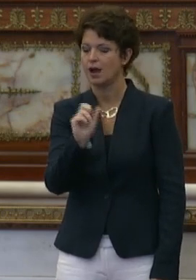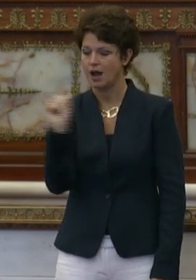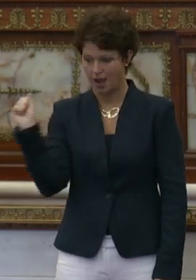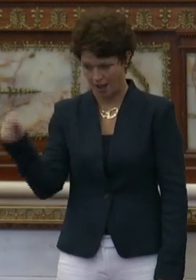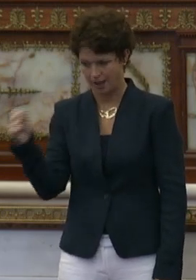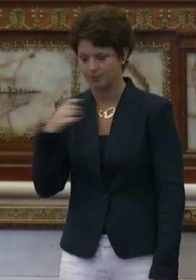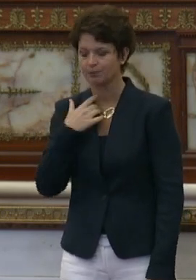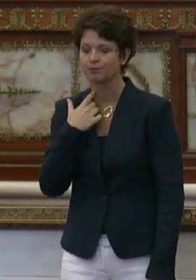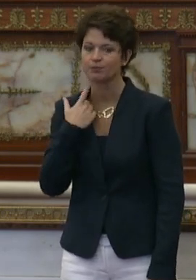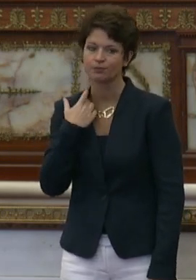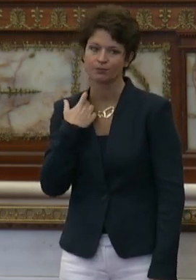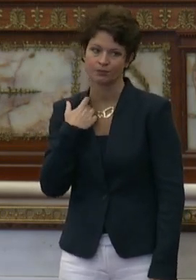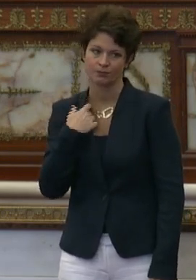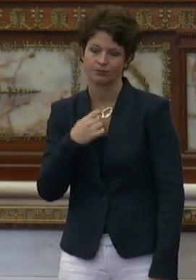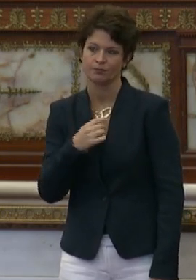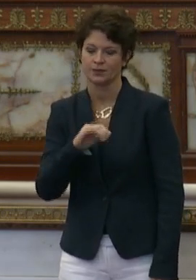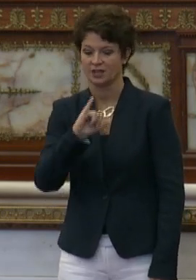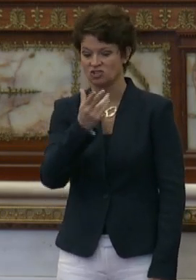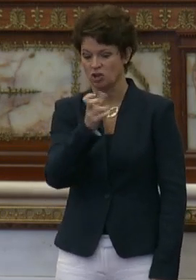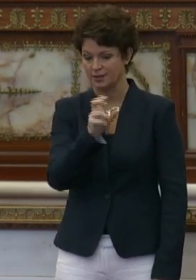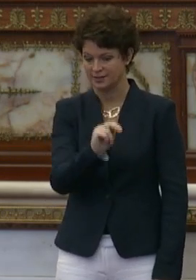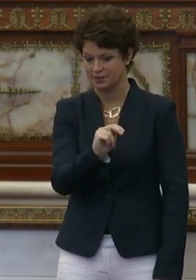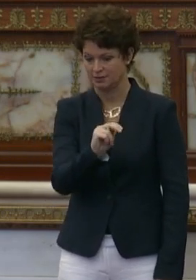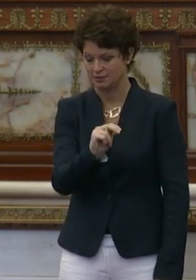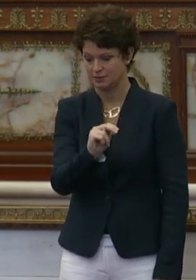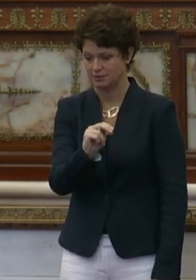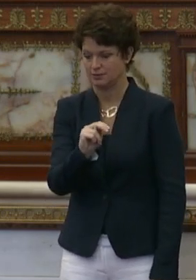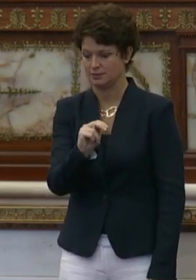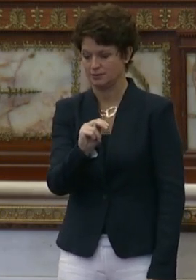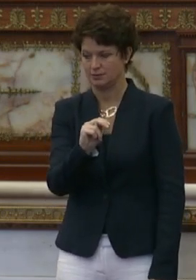Aye. Councilman Johnson?